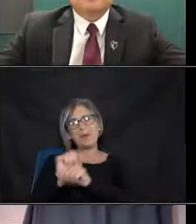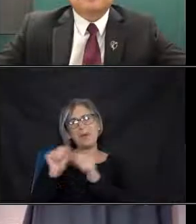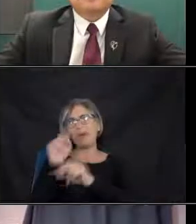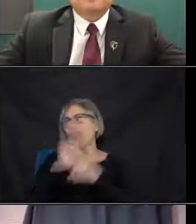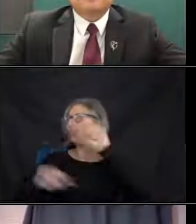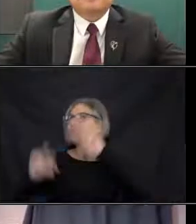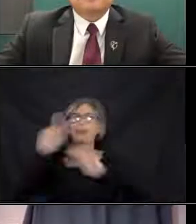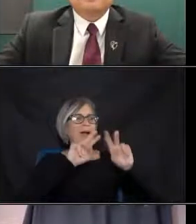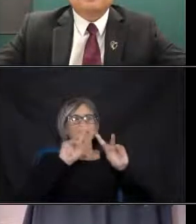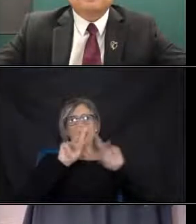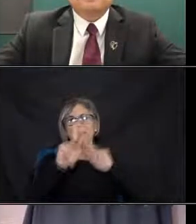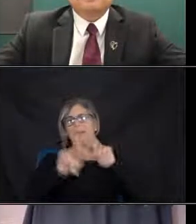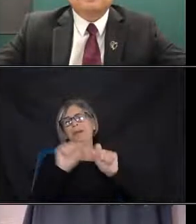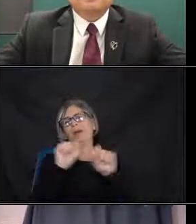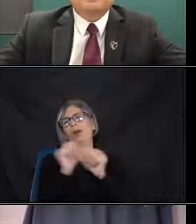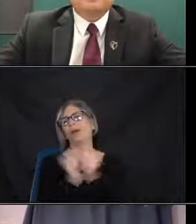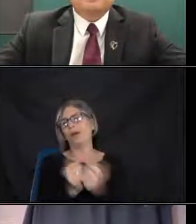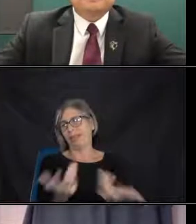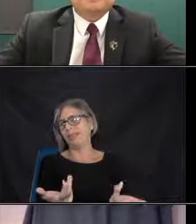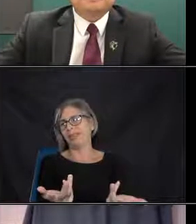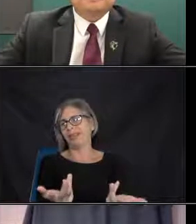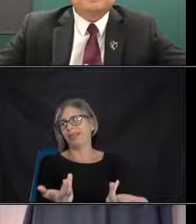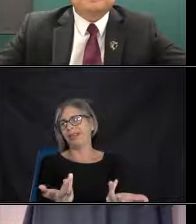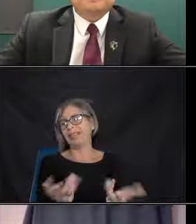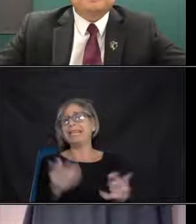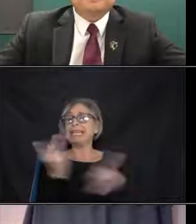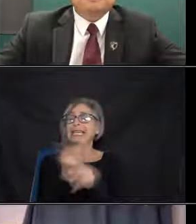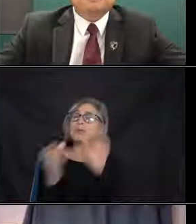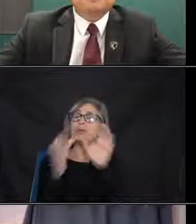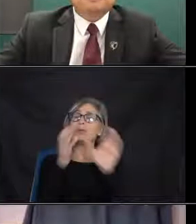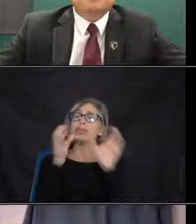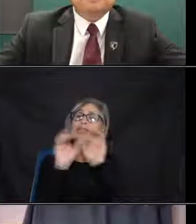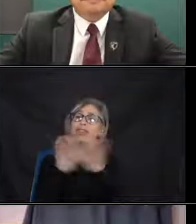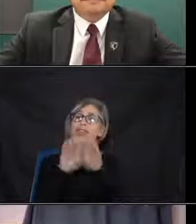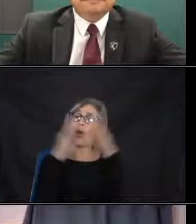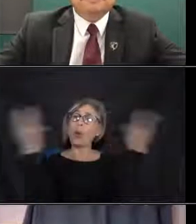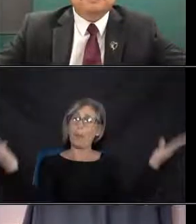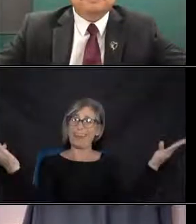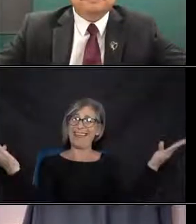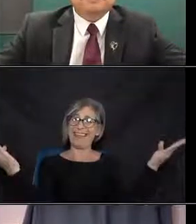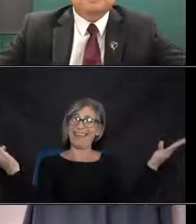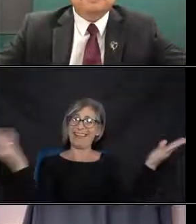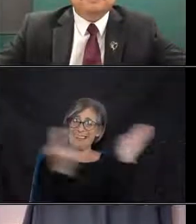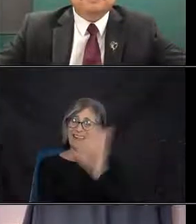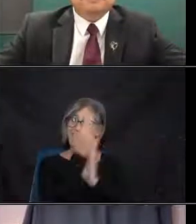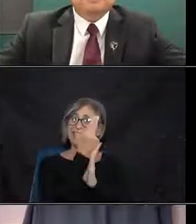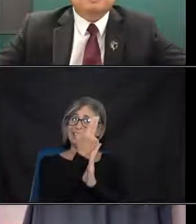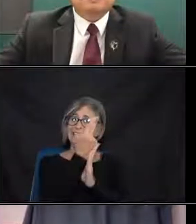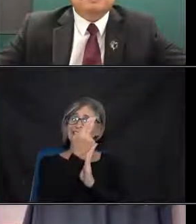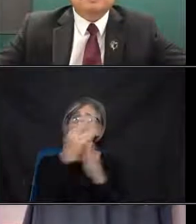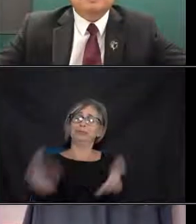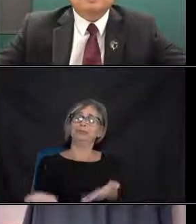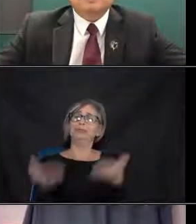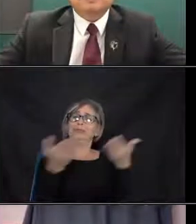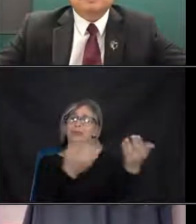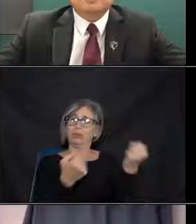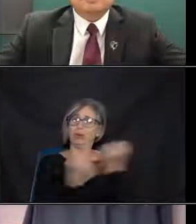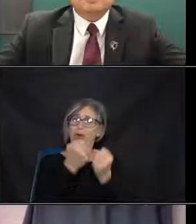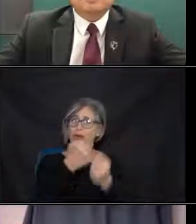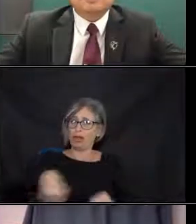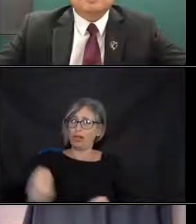So just keep the communications open with me, and you know, we are here to serve and hold all of you up to do the best